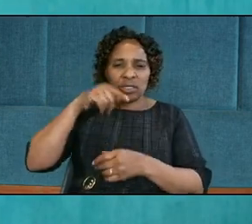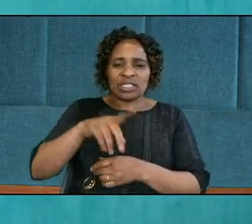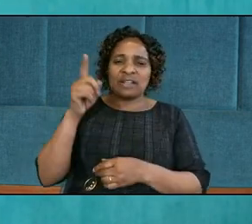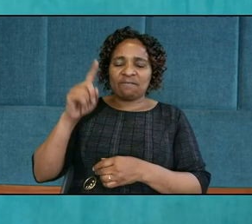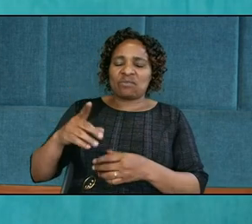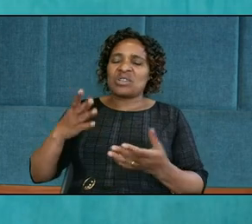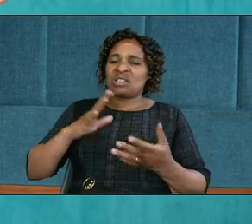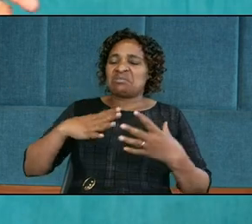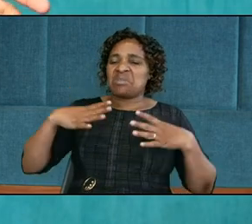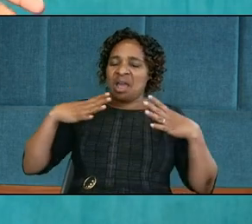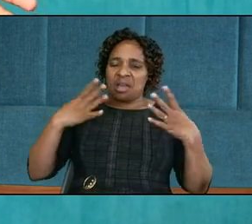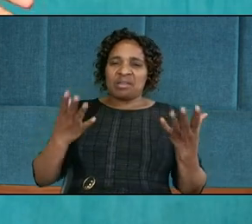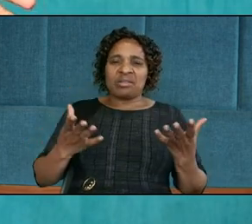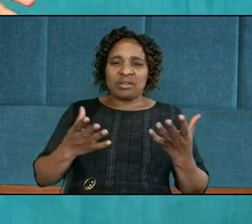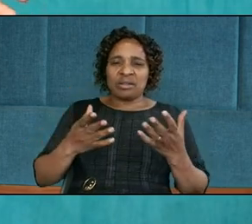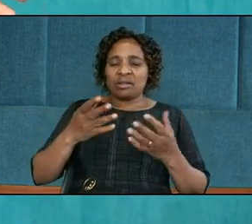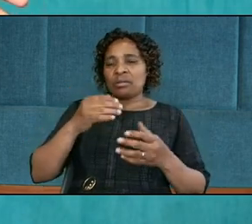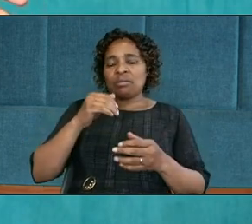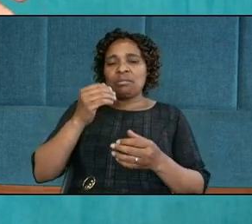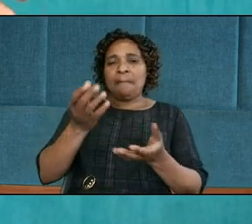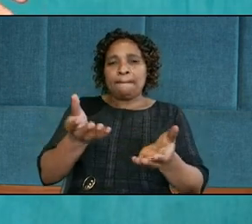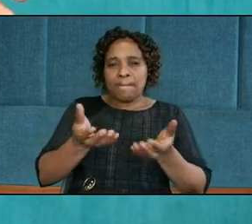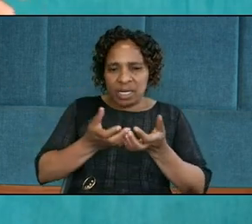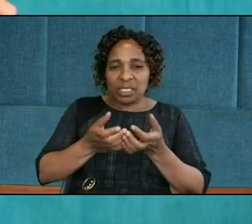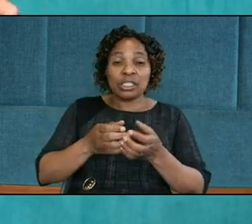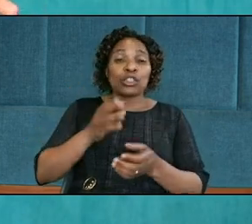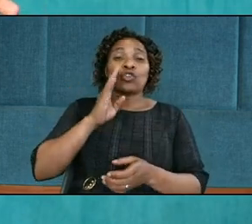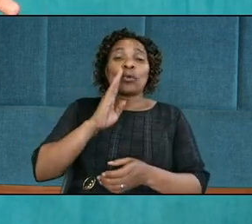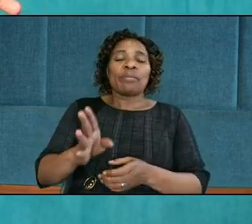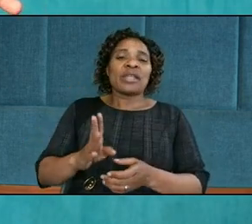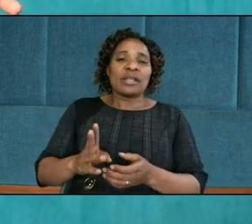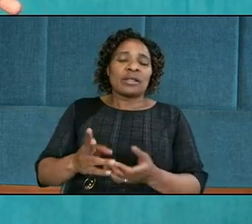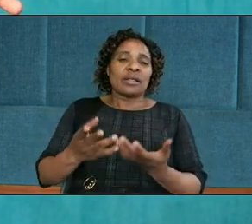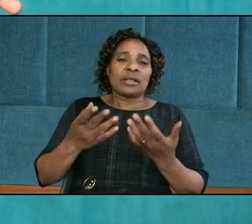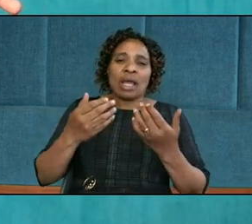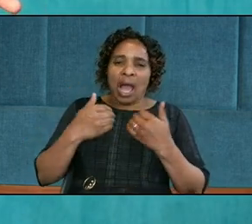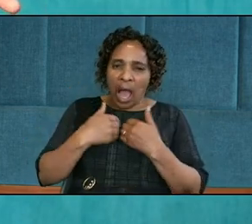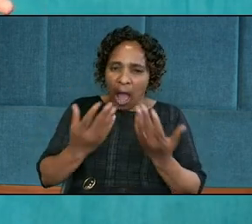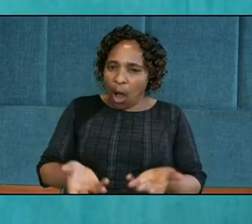that's pride. So we need to be, there's a verse that